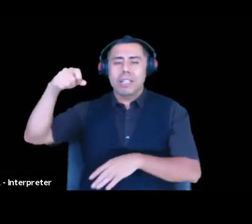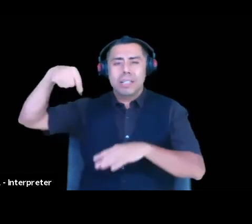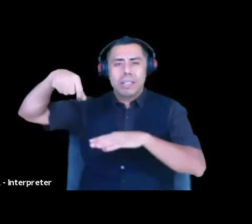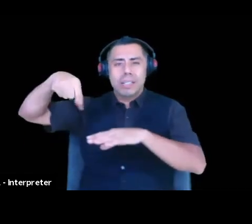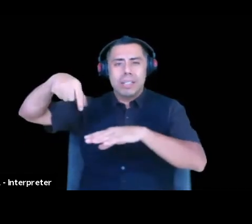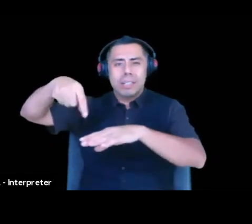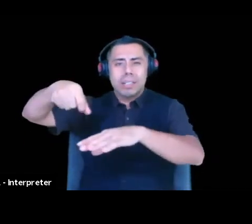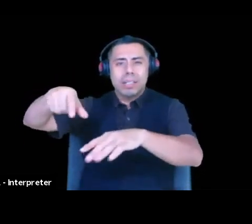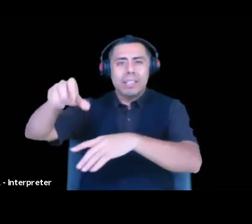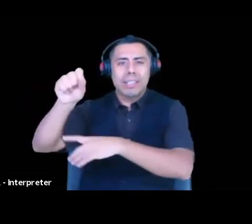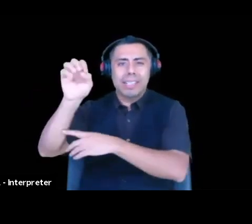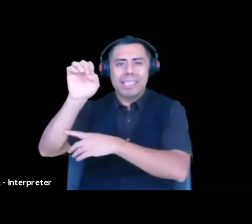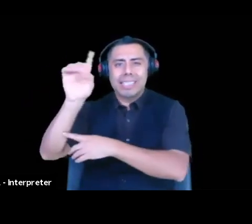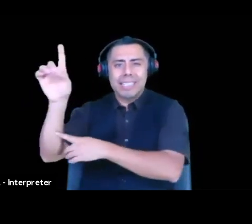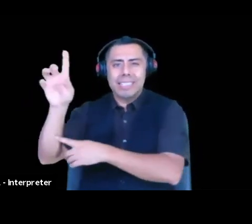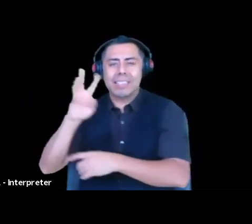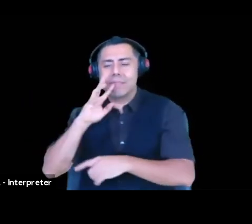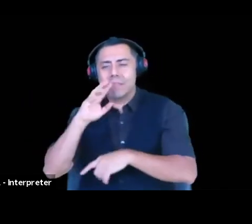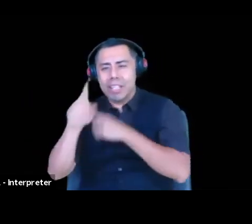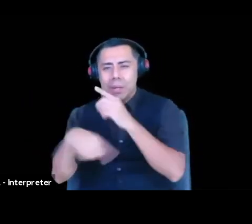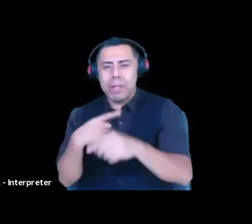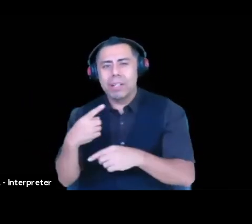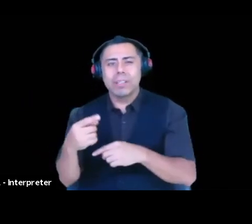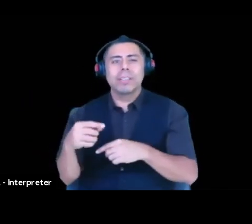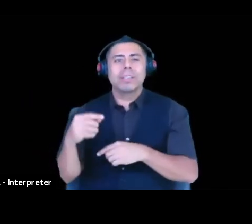Native mascotry, about